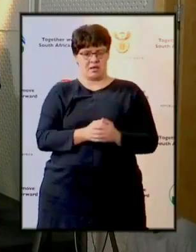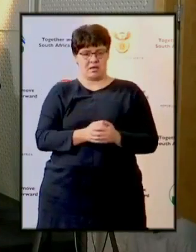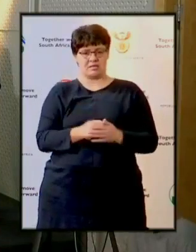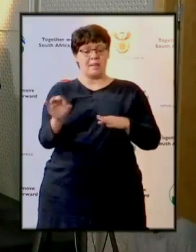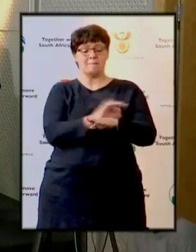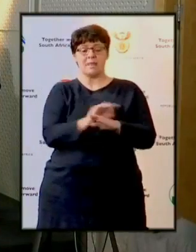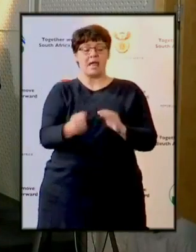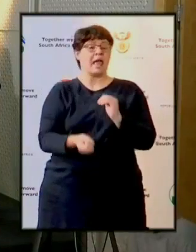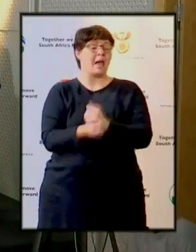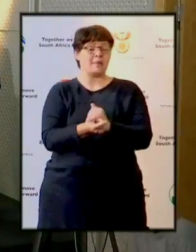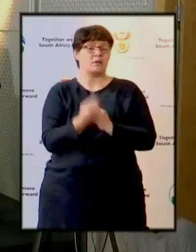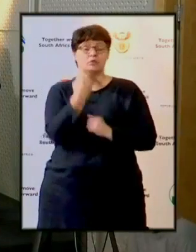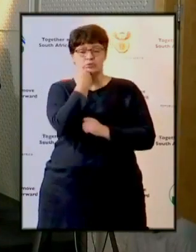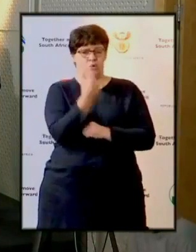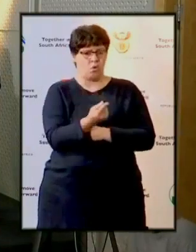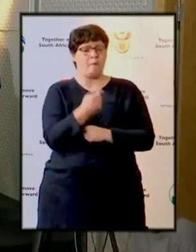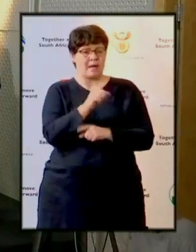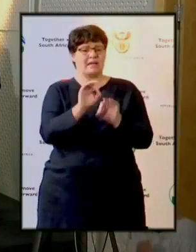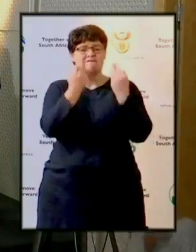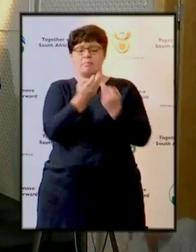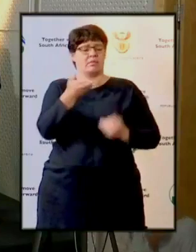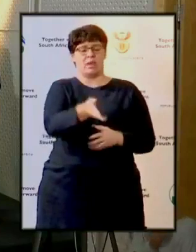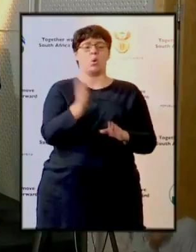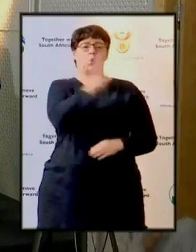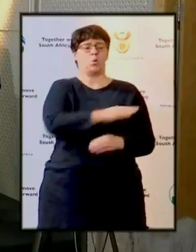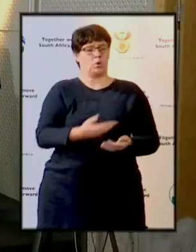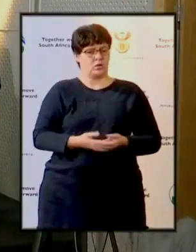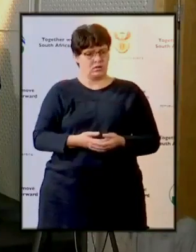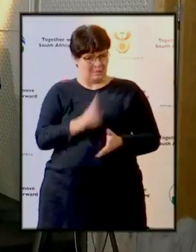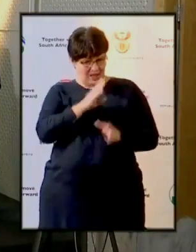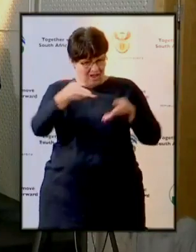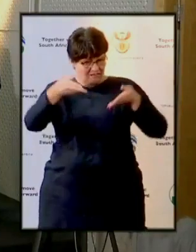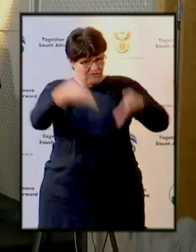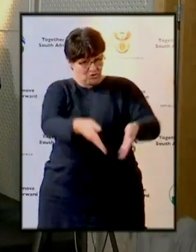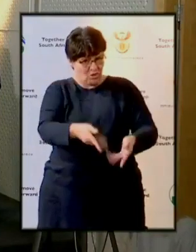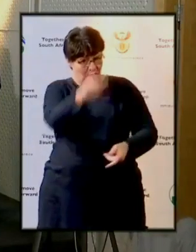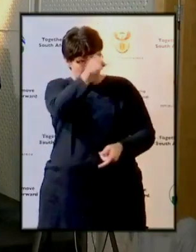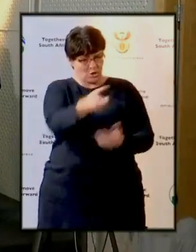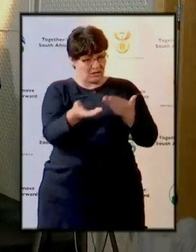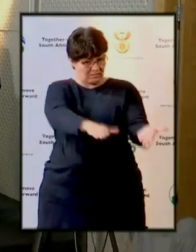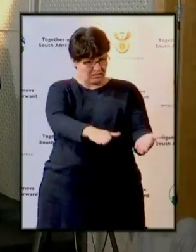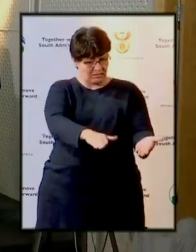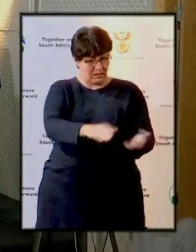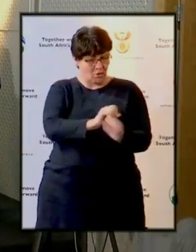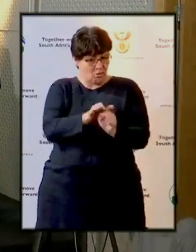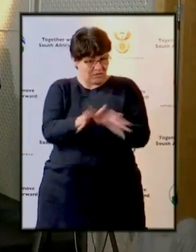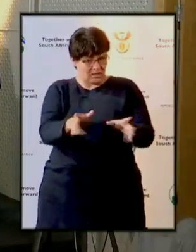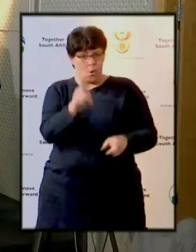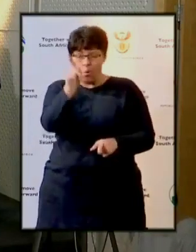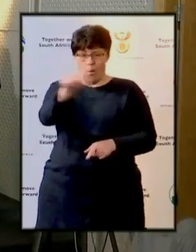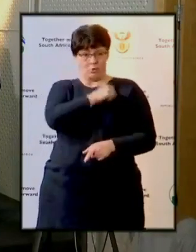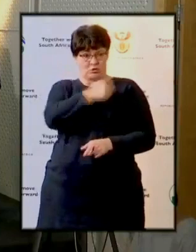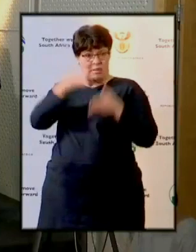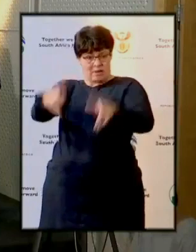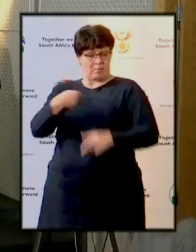take place tomorrow without the family present. Going forward, is this how funerals for people who died of COVID-19 will be conducted? And